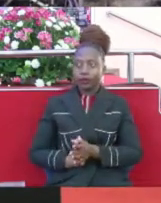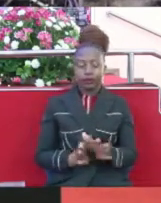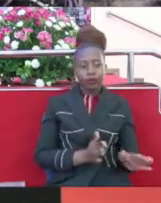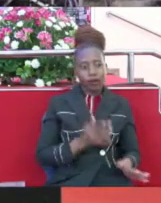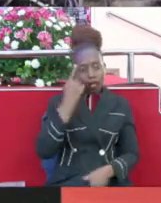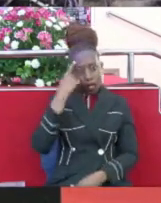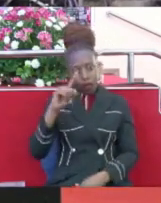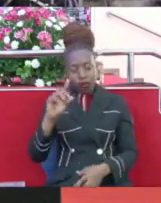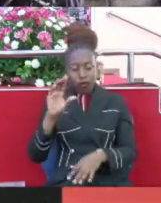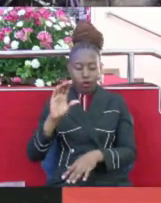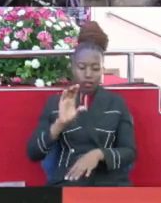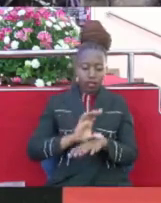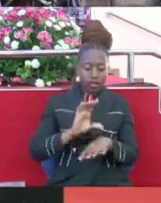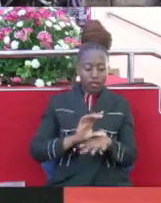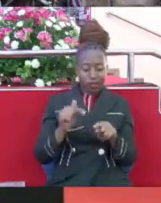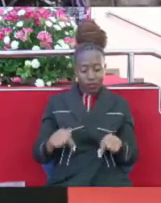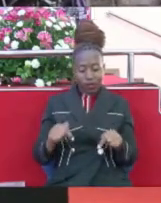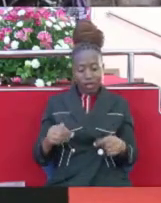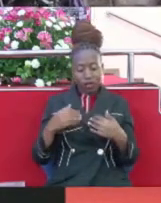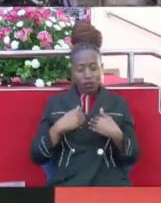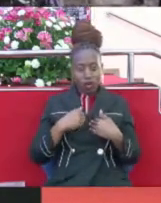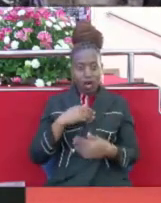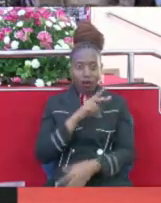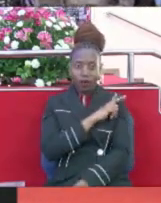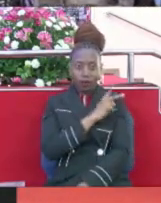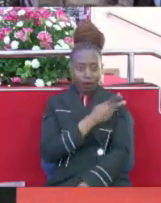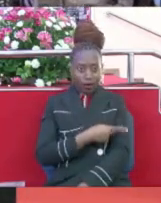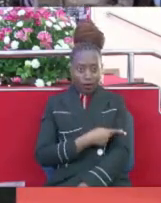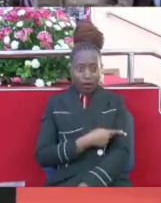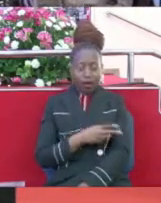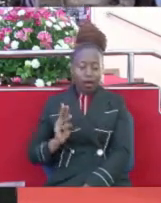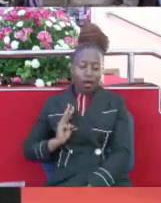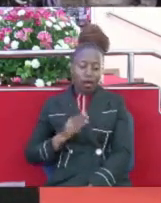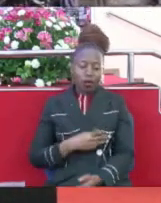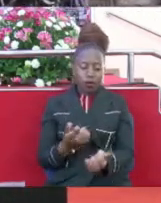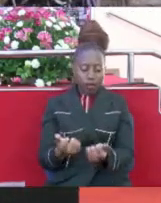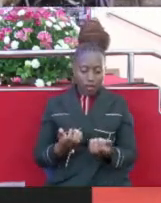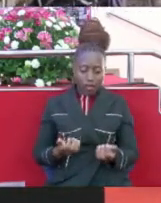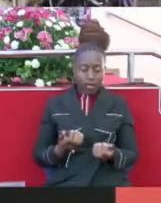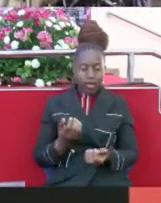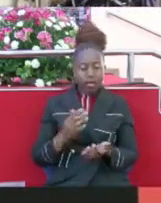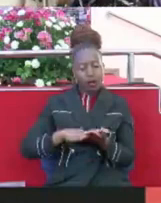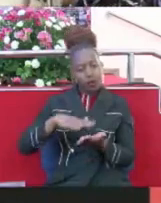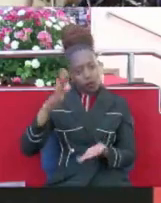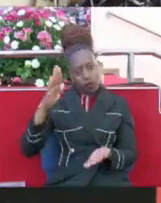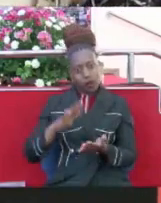dominion, we will need more. We will need a double portion of his